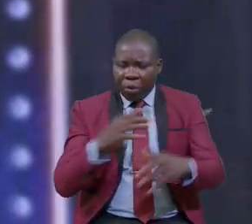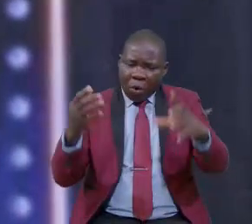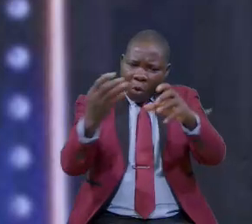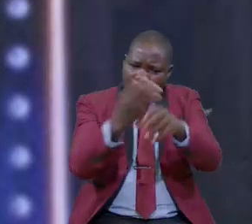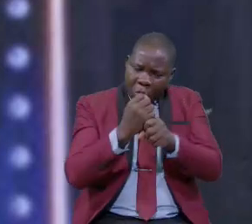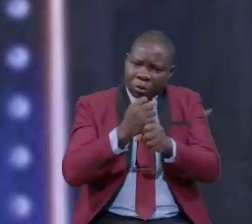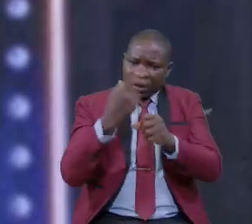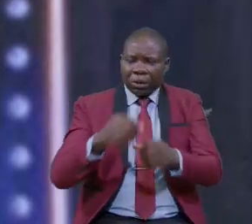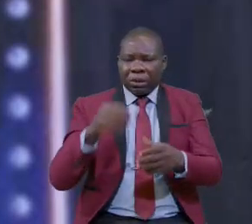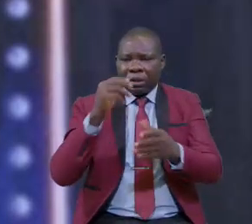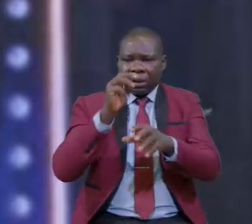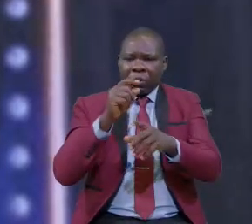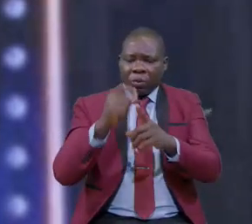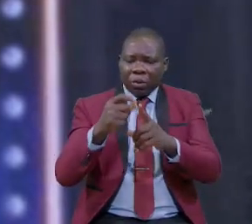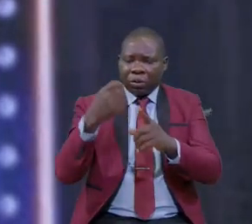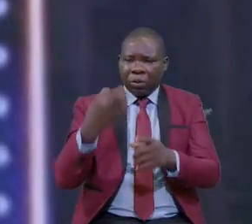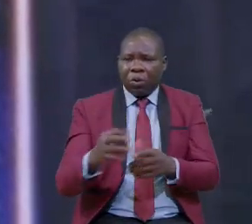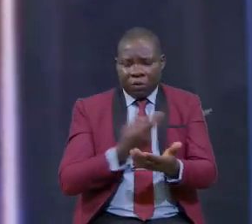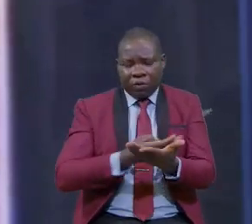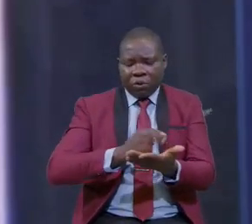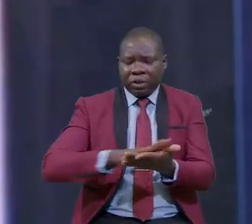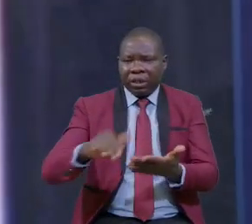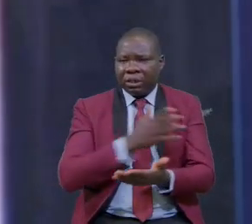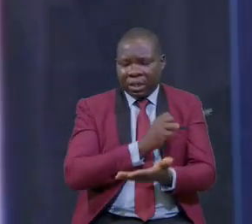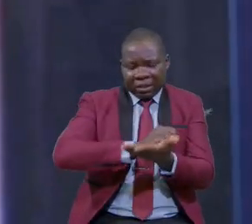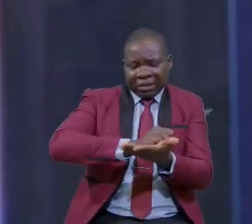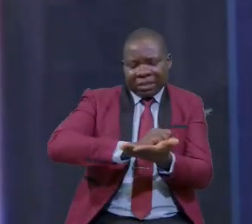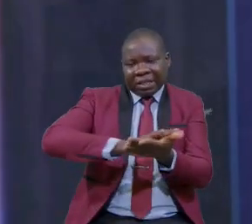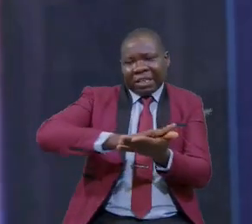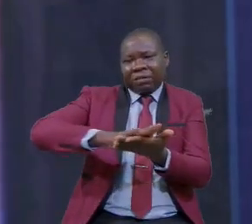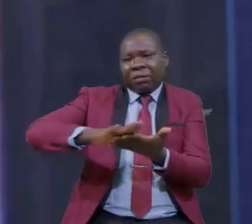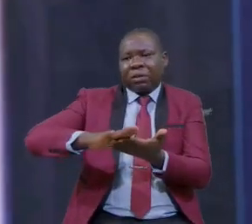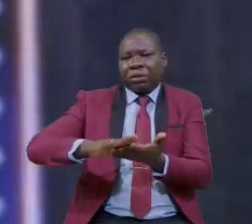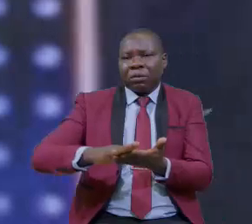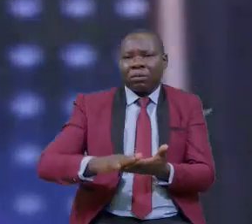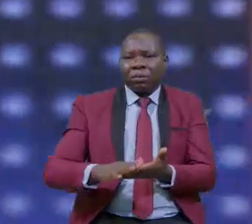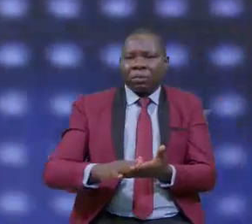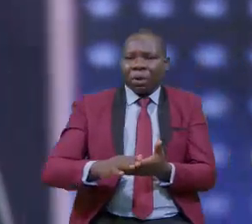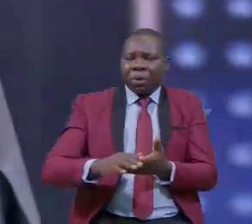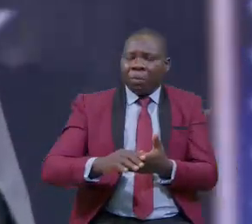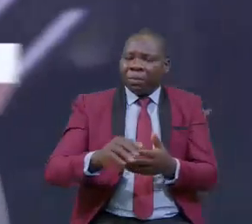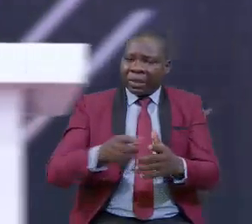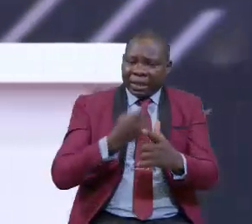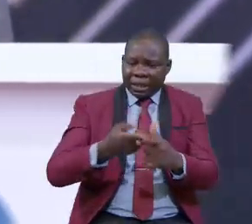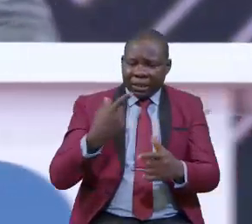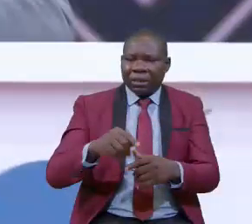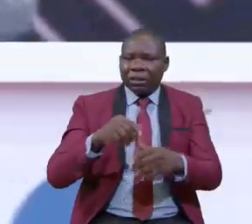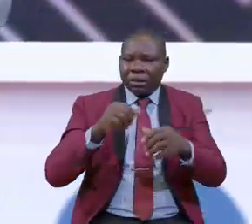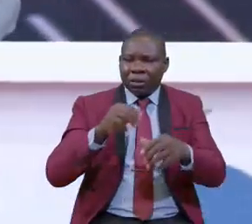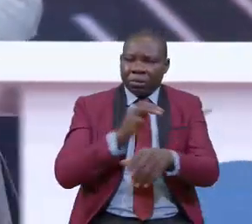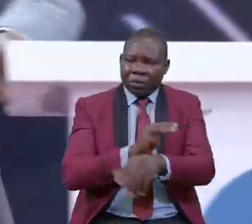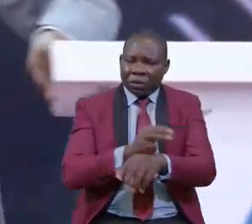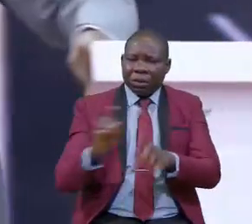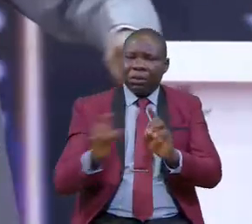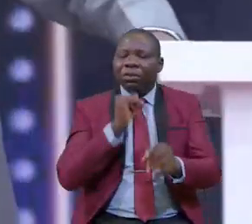But the ministry did not stop there, because Jesus said, tarry ye in